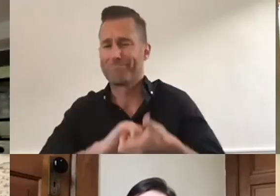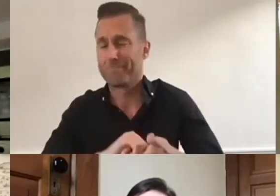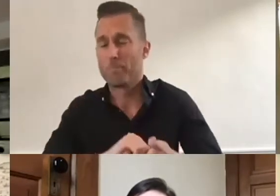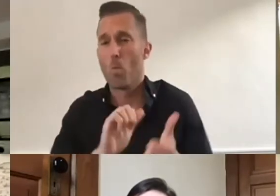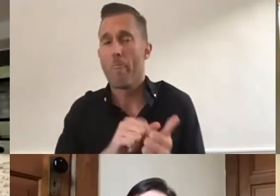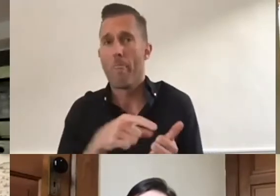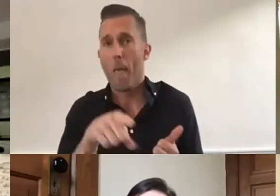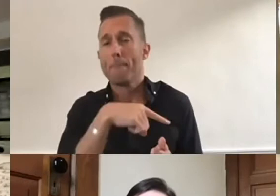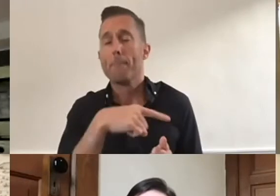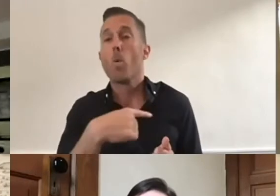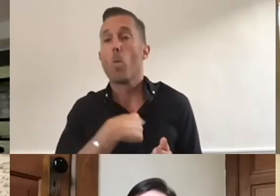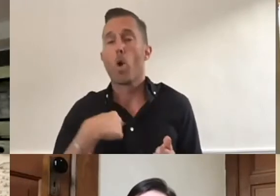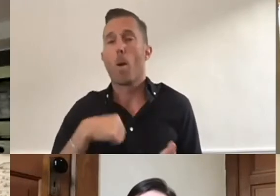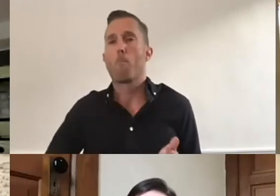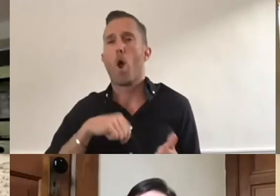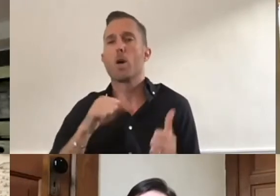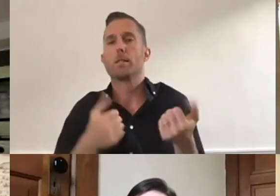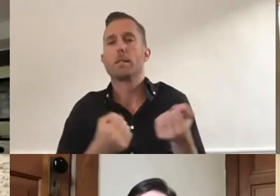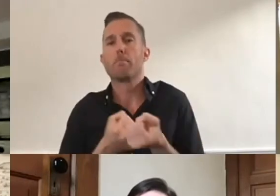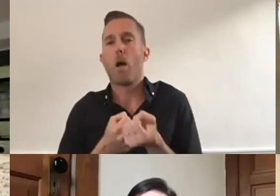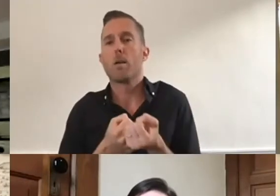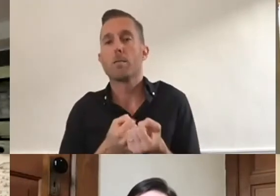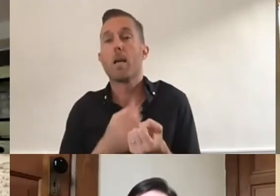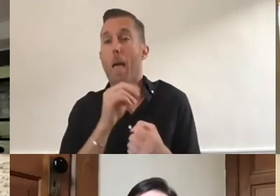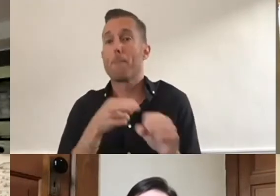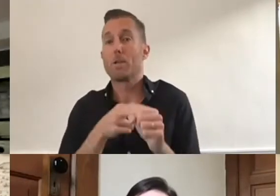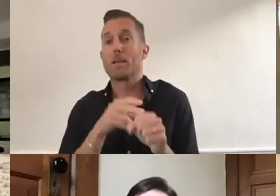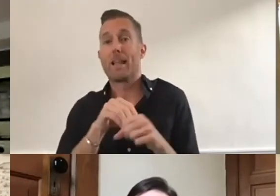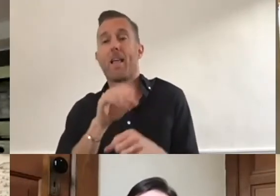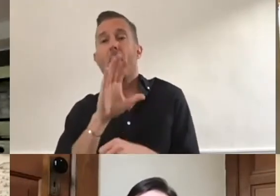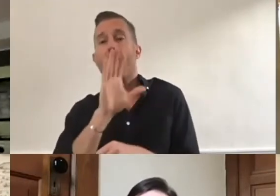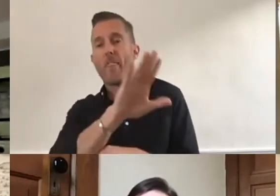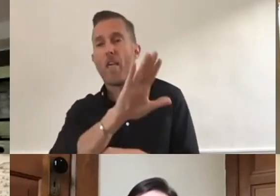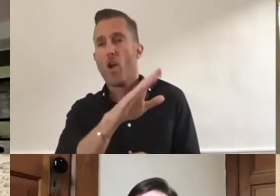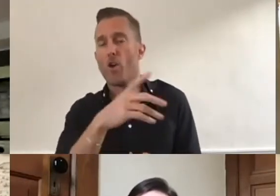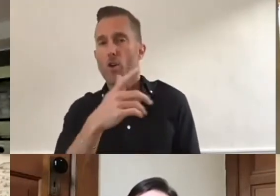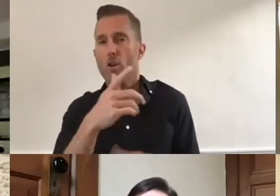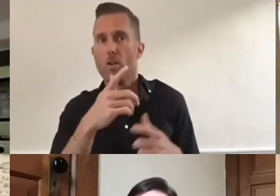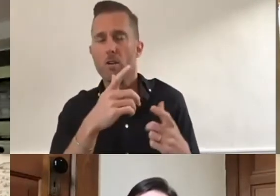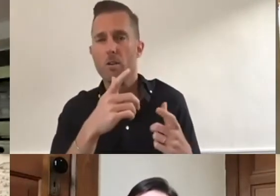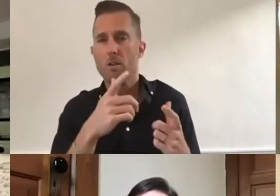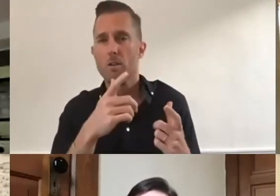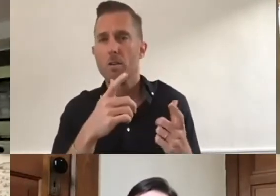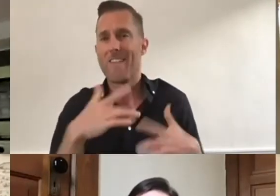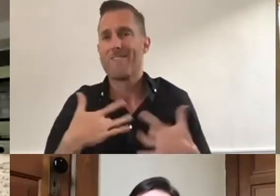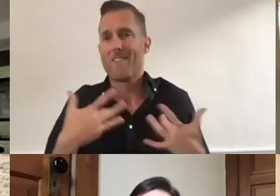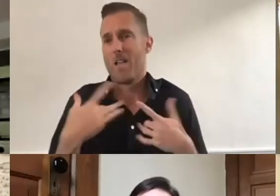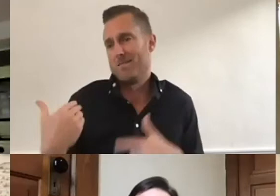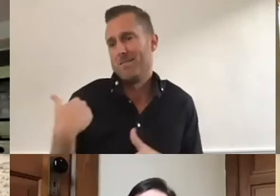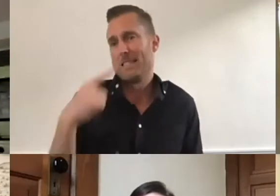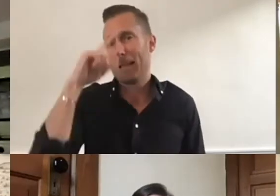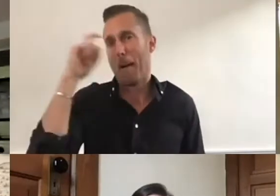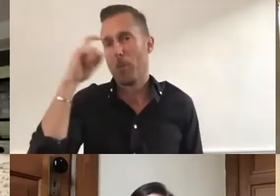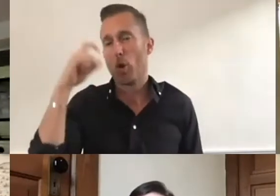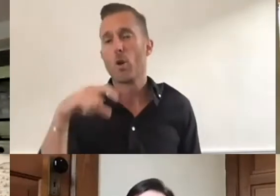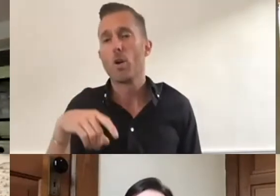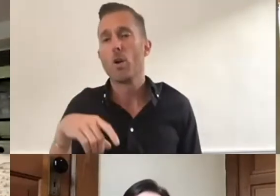proud sponsor and participated in the RespectAbility Lab that happened over the summer that helps with